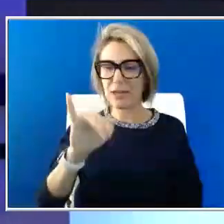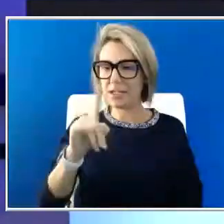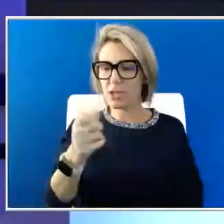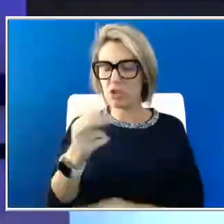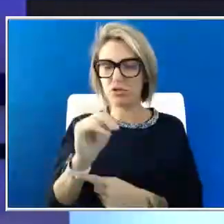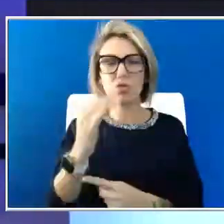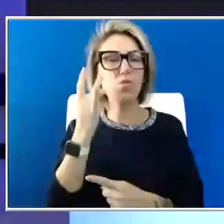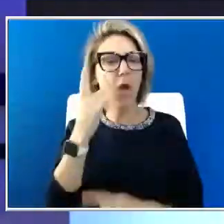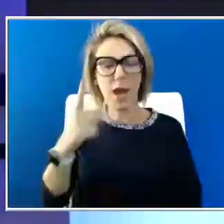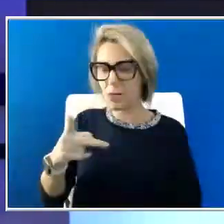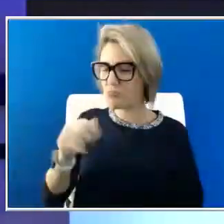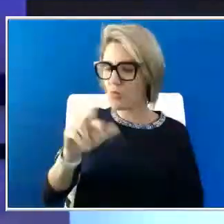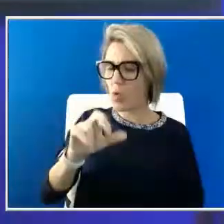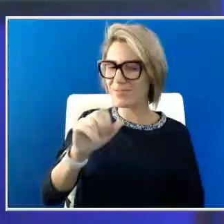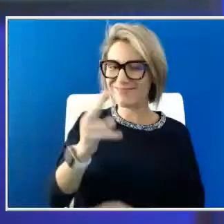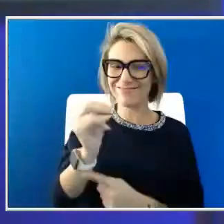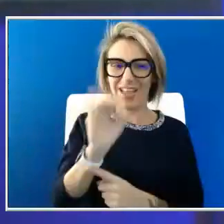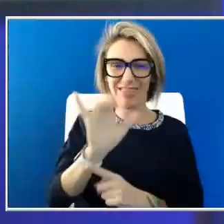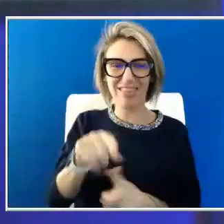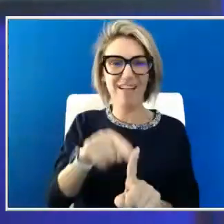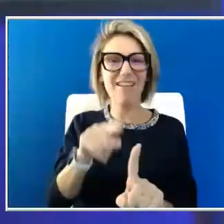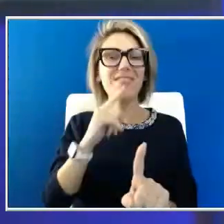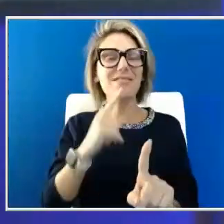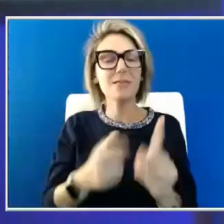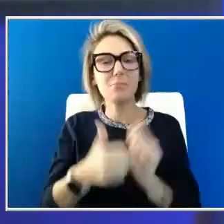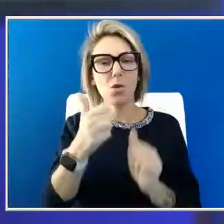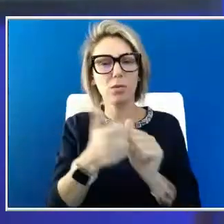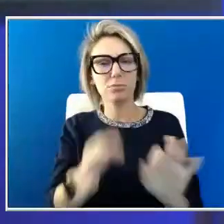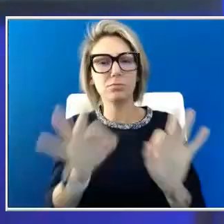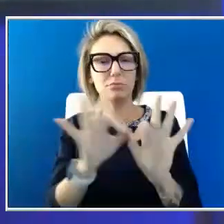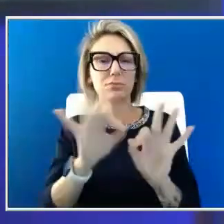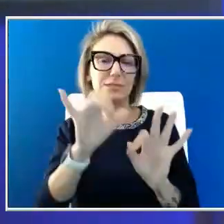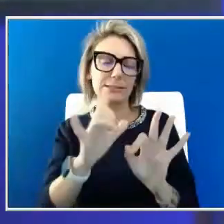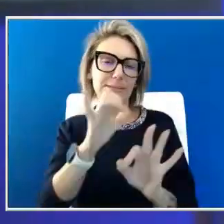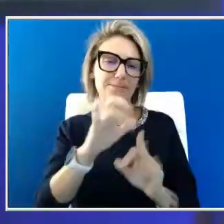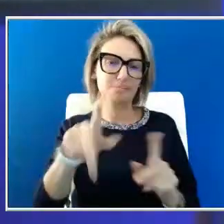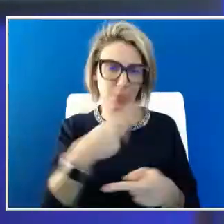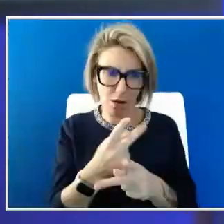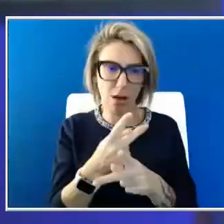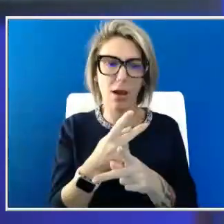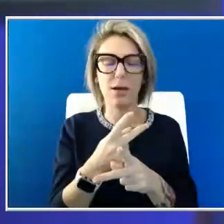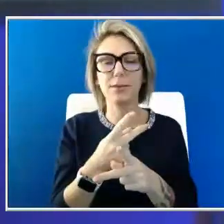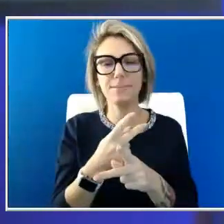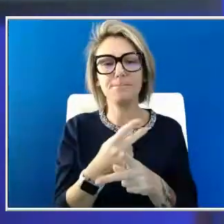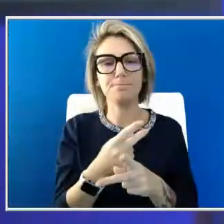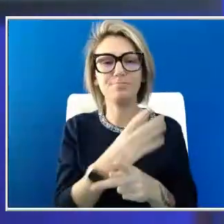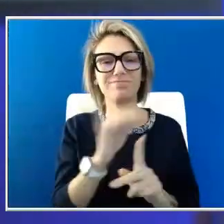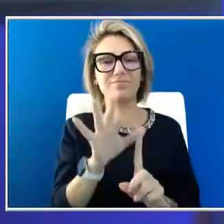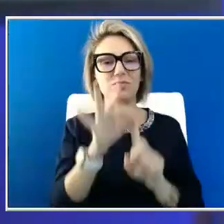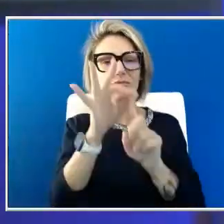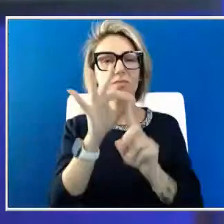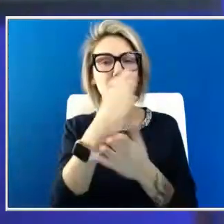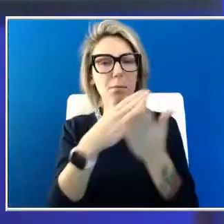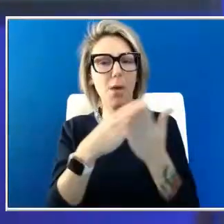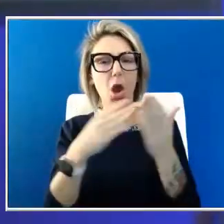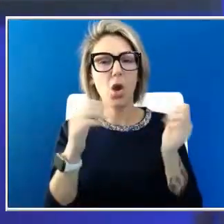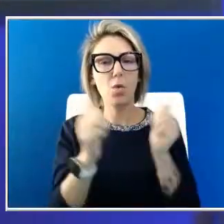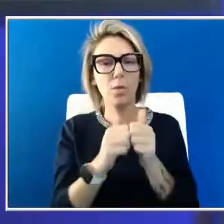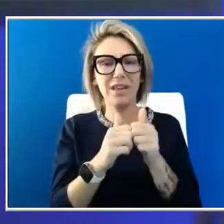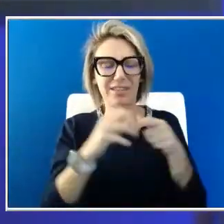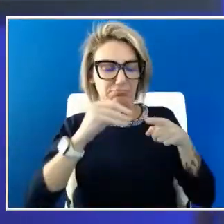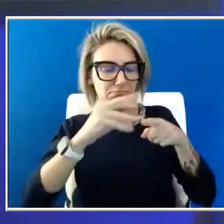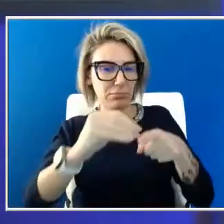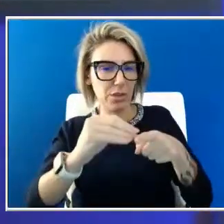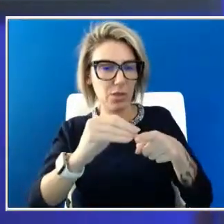Patrick. Proton therapy is a form of radiation, and the unique aspect of proton therapy is that